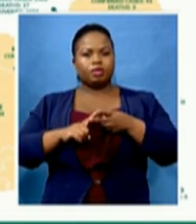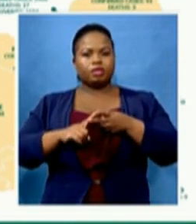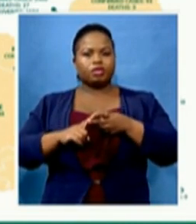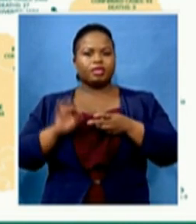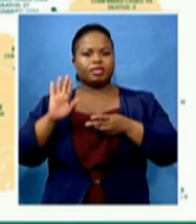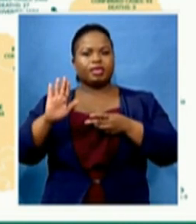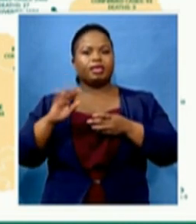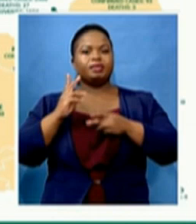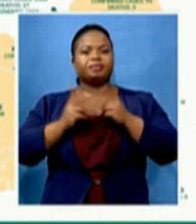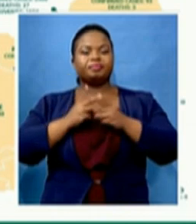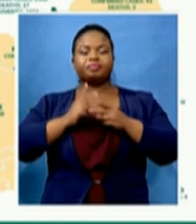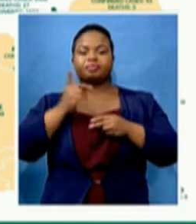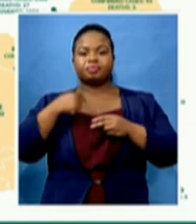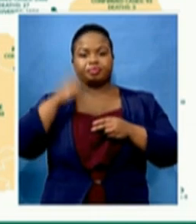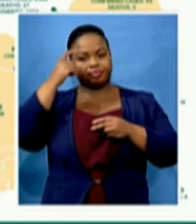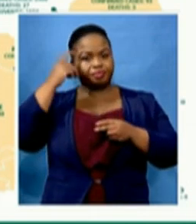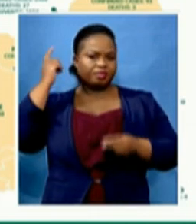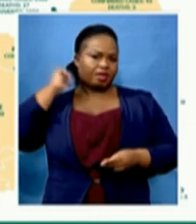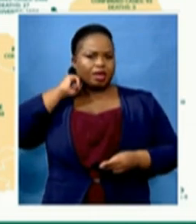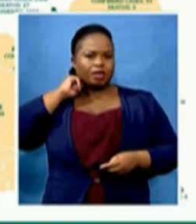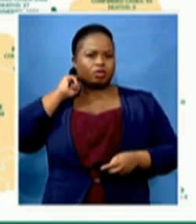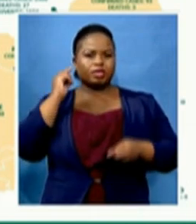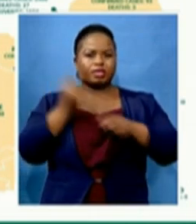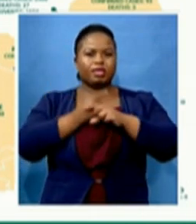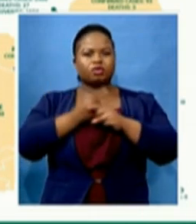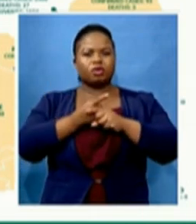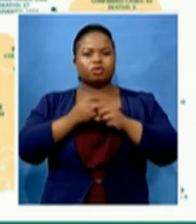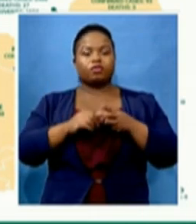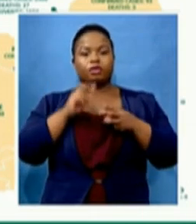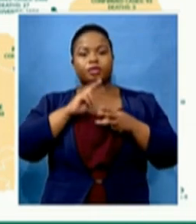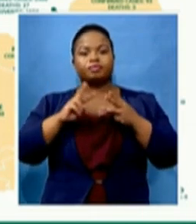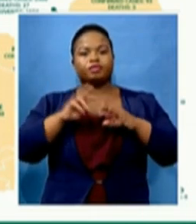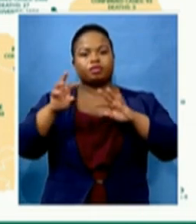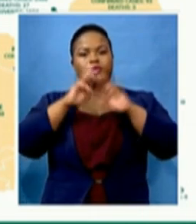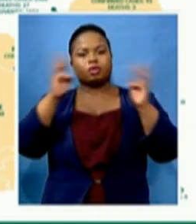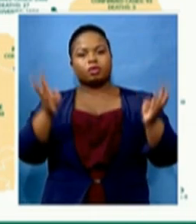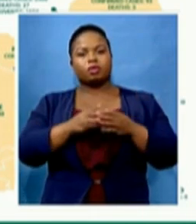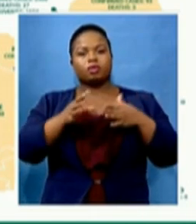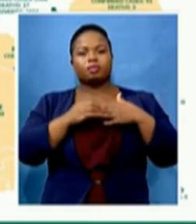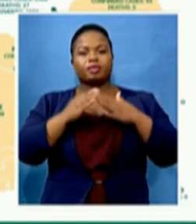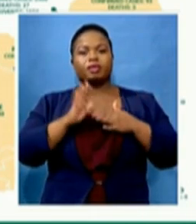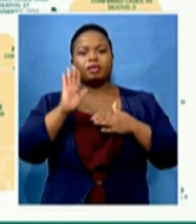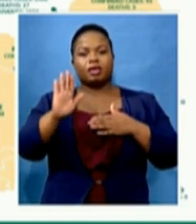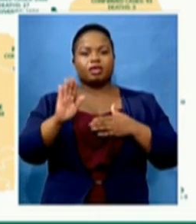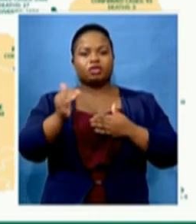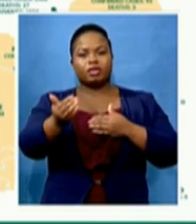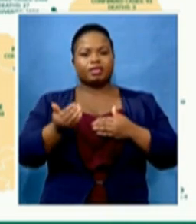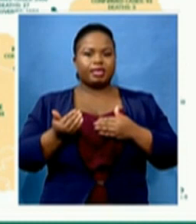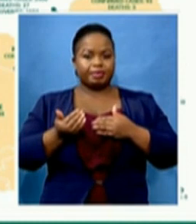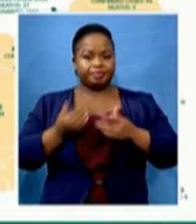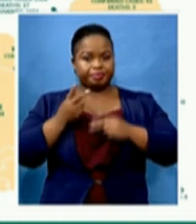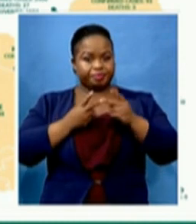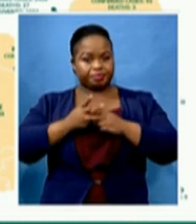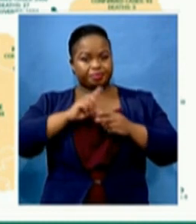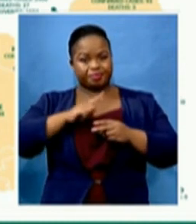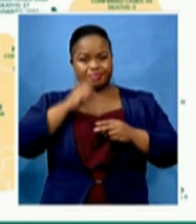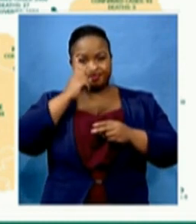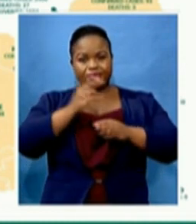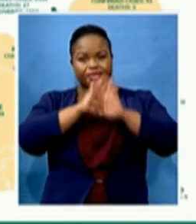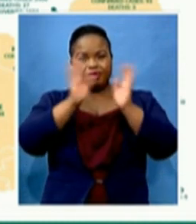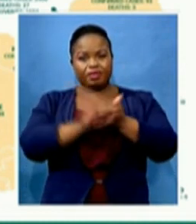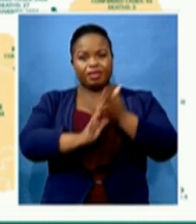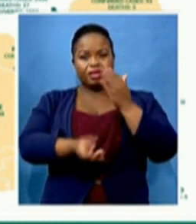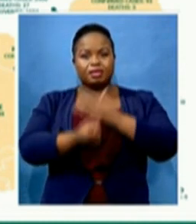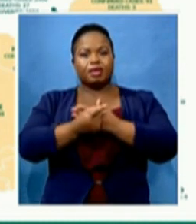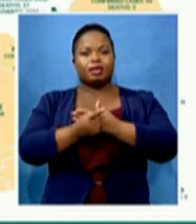global literature on what's known about the basic epidemiology of the disease. So not just fitting to the new data from